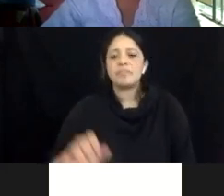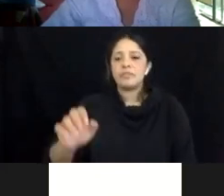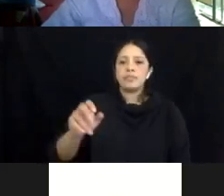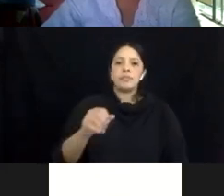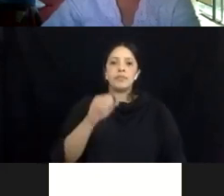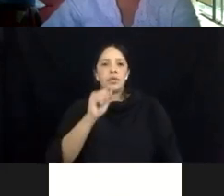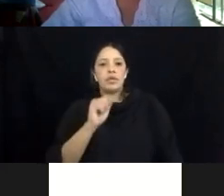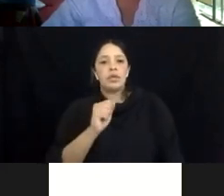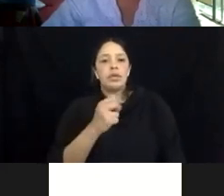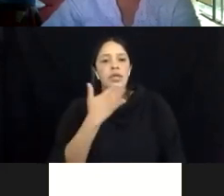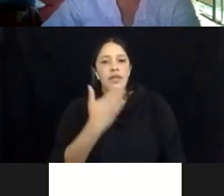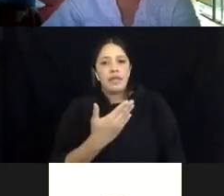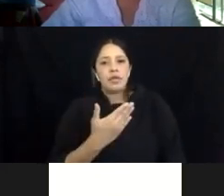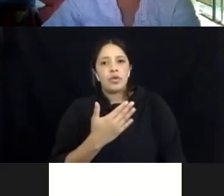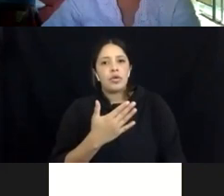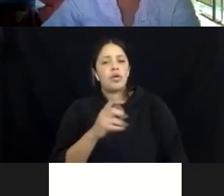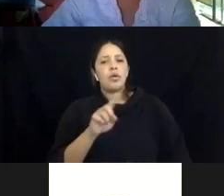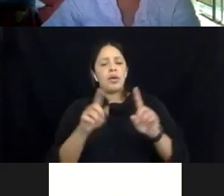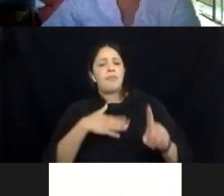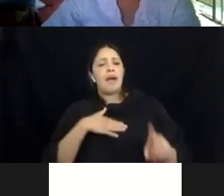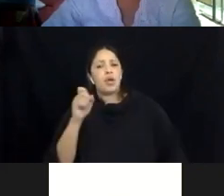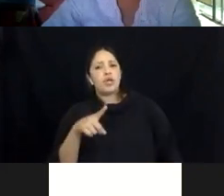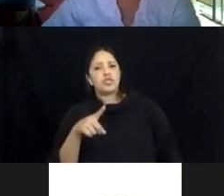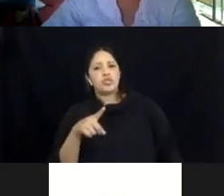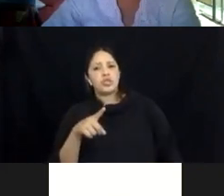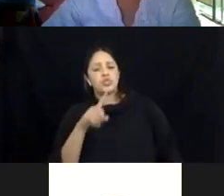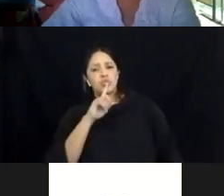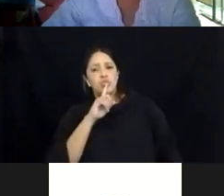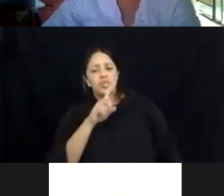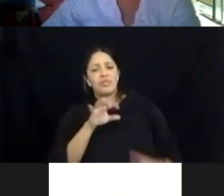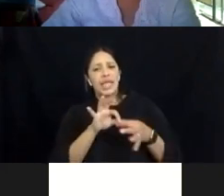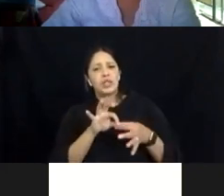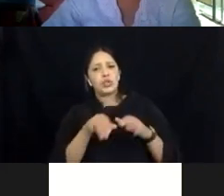thank you very much. My question was basically in regards to the